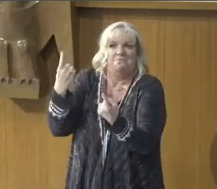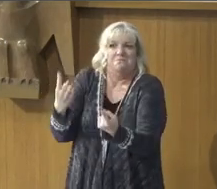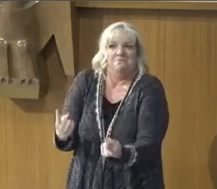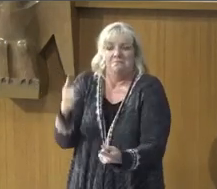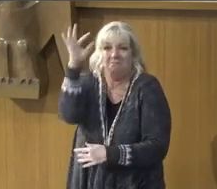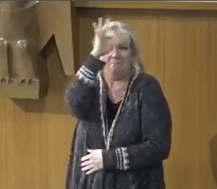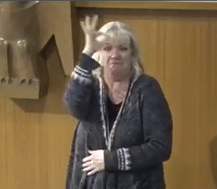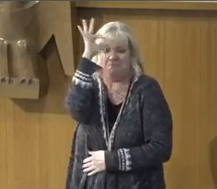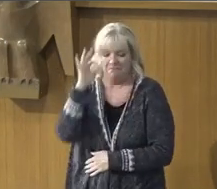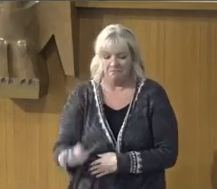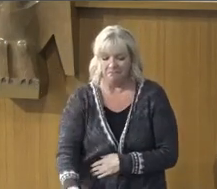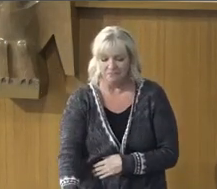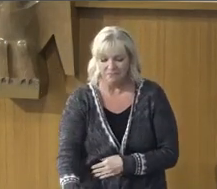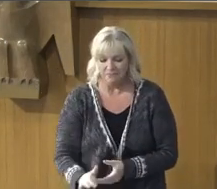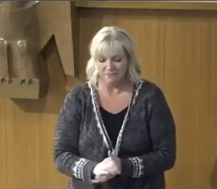knew